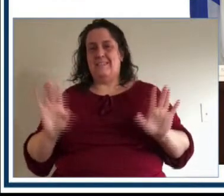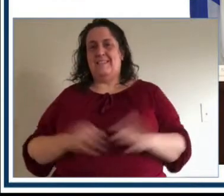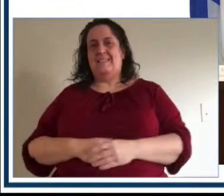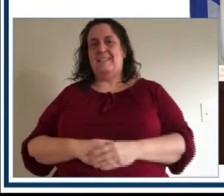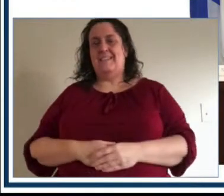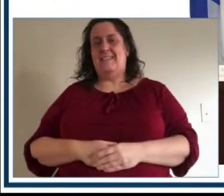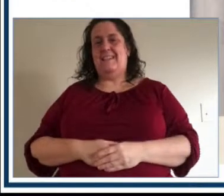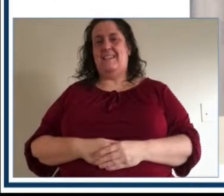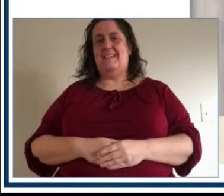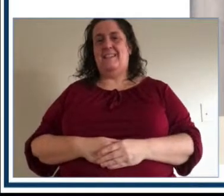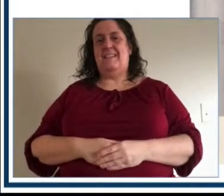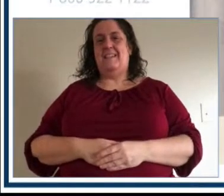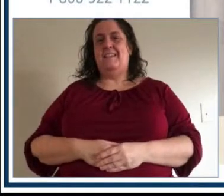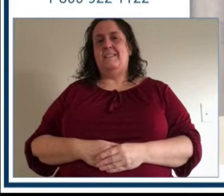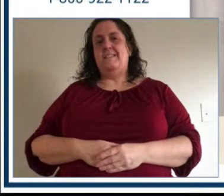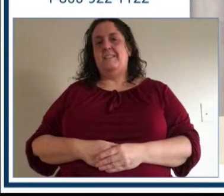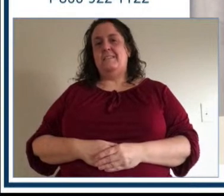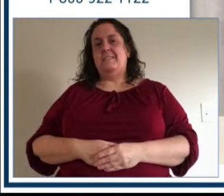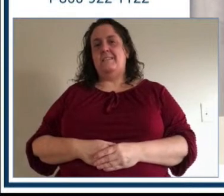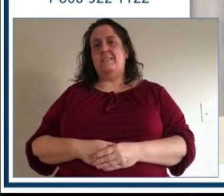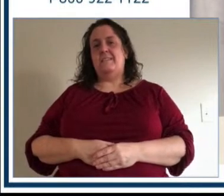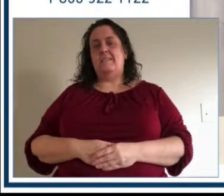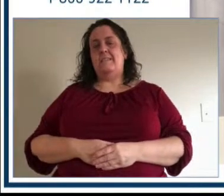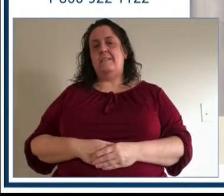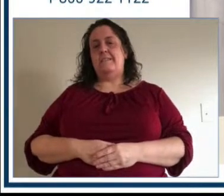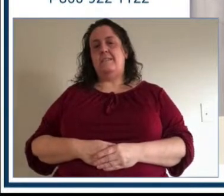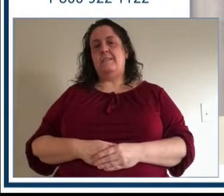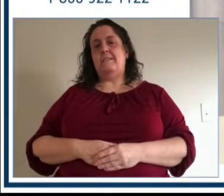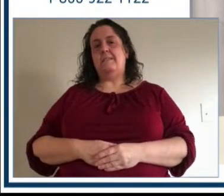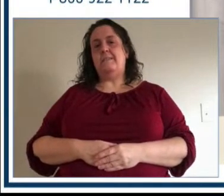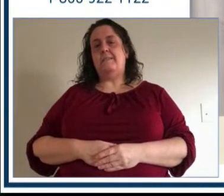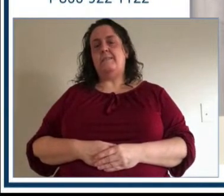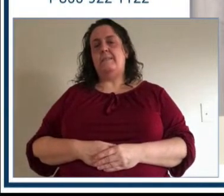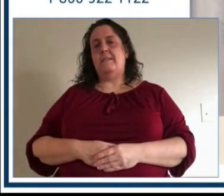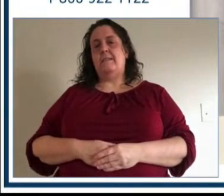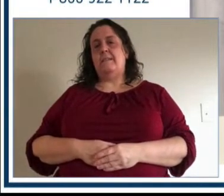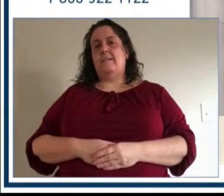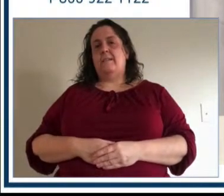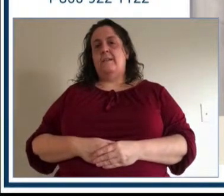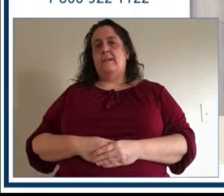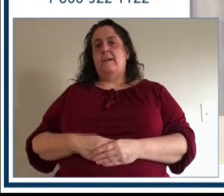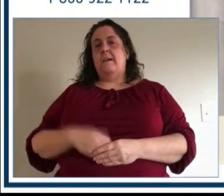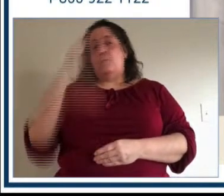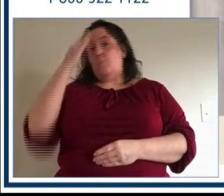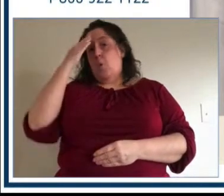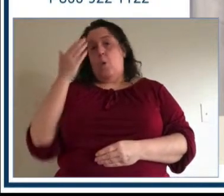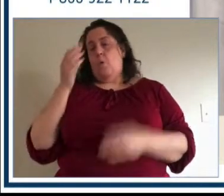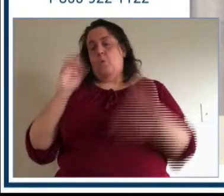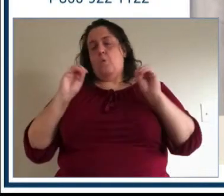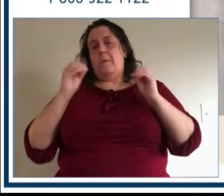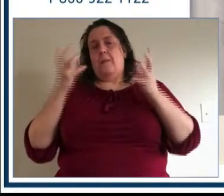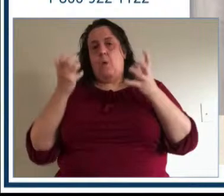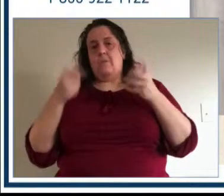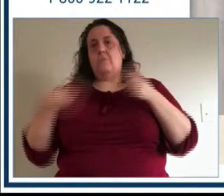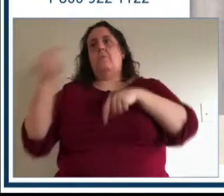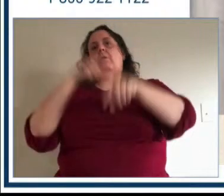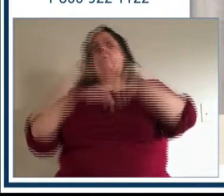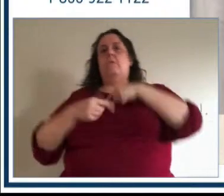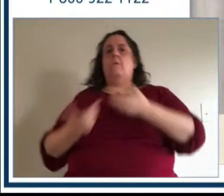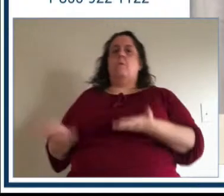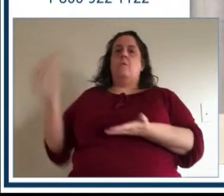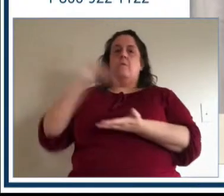backwards, and so it sucks to be going backwards right now, especially at this time of year. But I want to thank